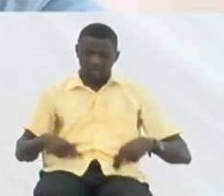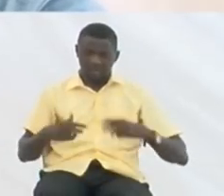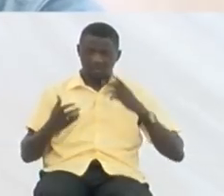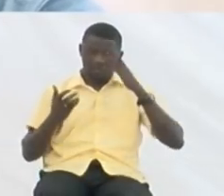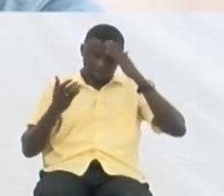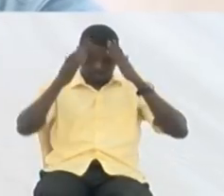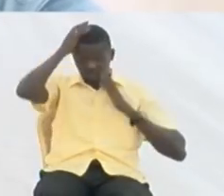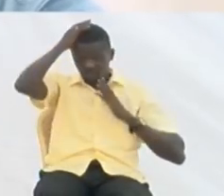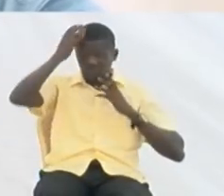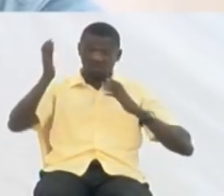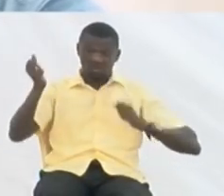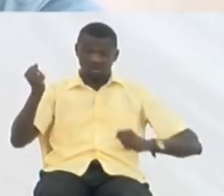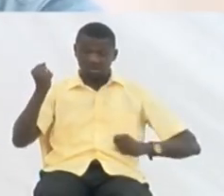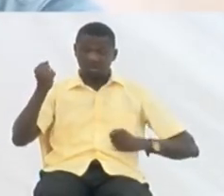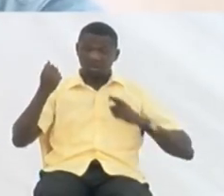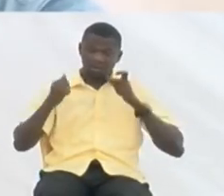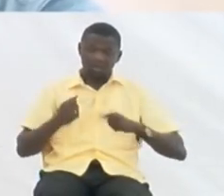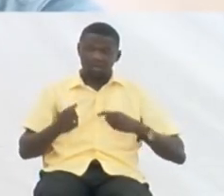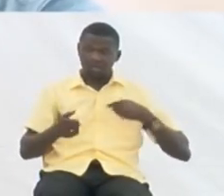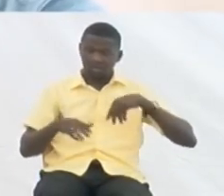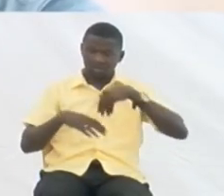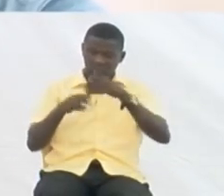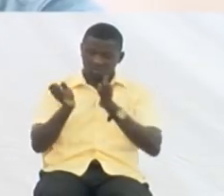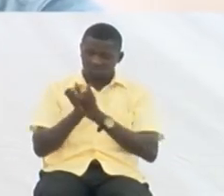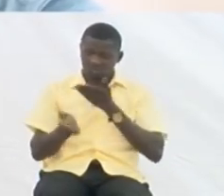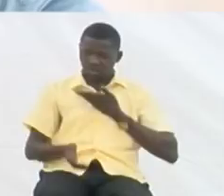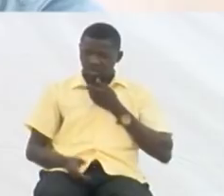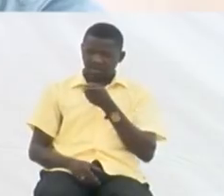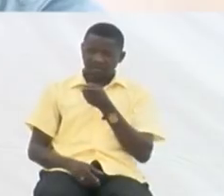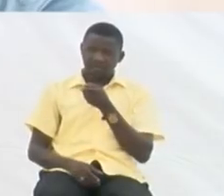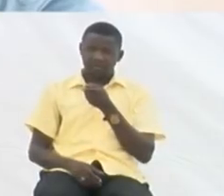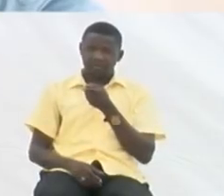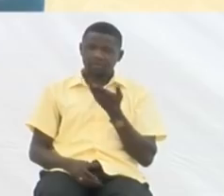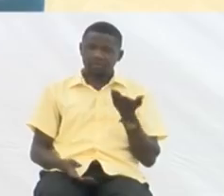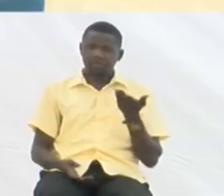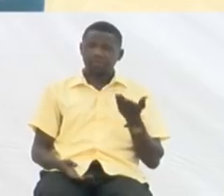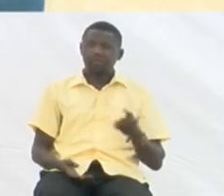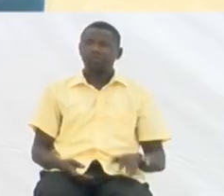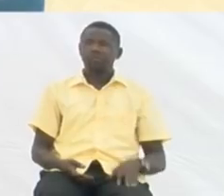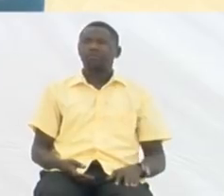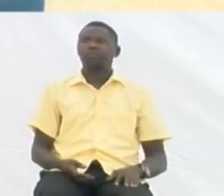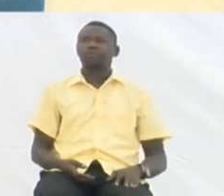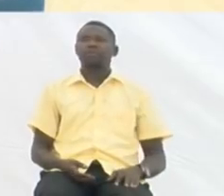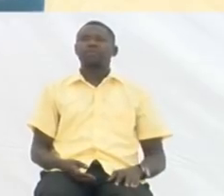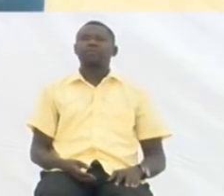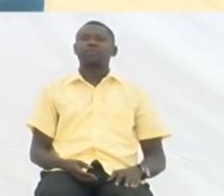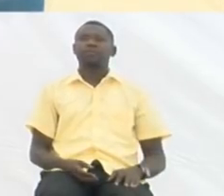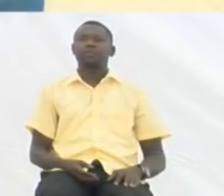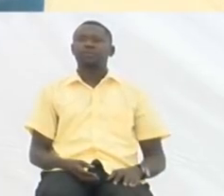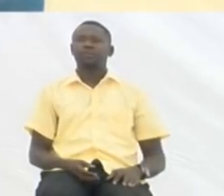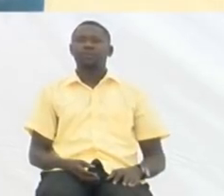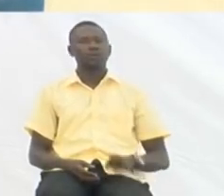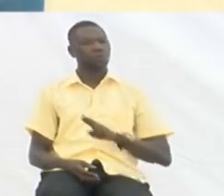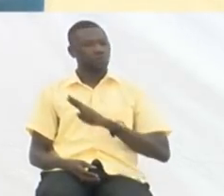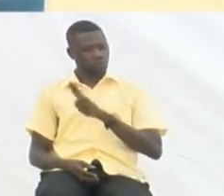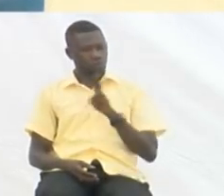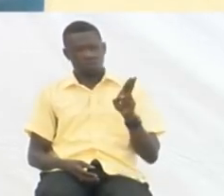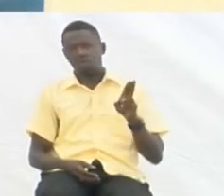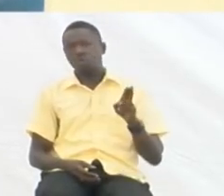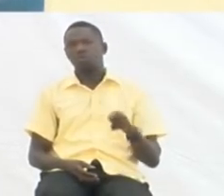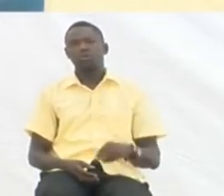Ako fo Solo Bojang ate damane soldier fengolu dung wo kafo kono wulumbang hani. No.